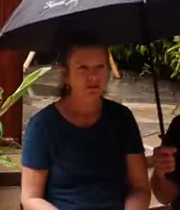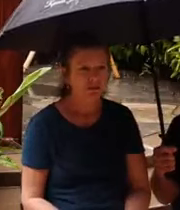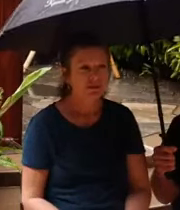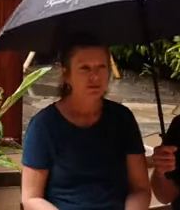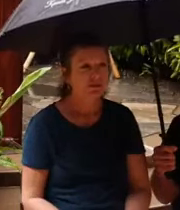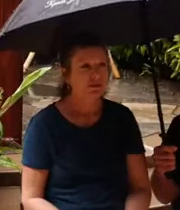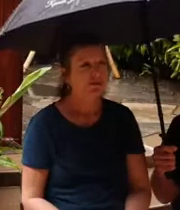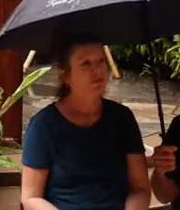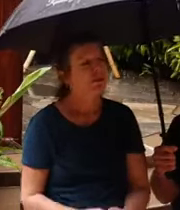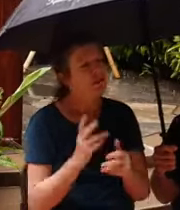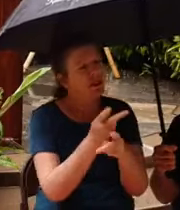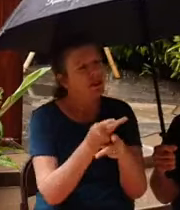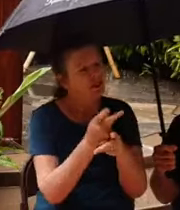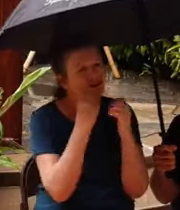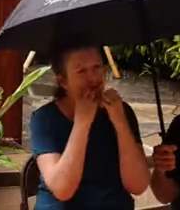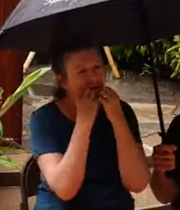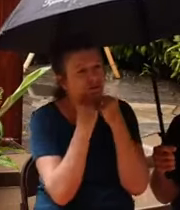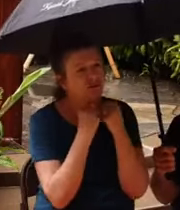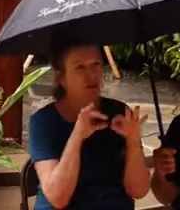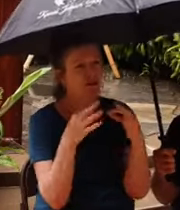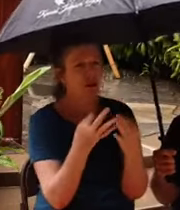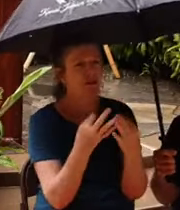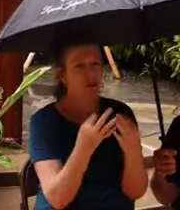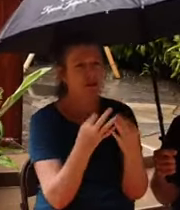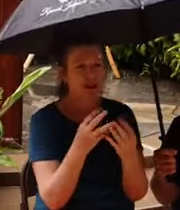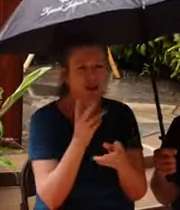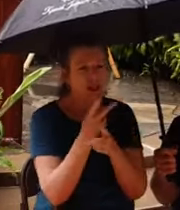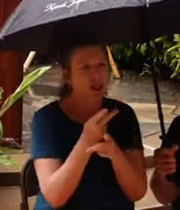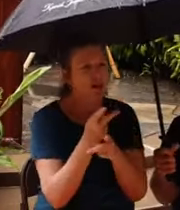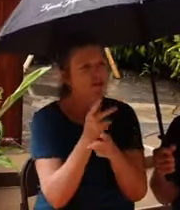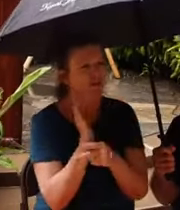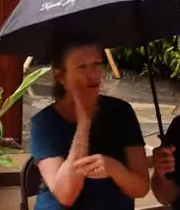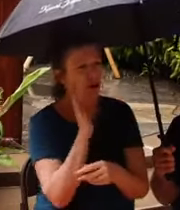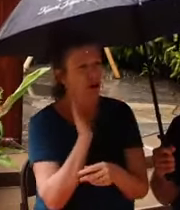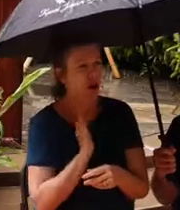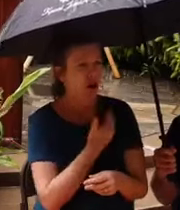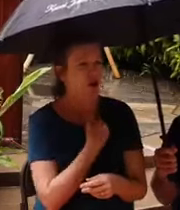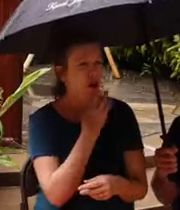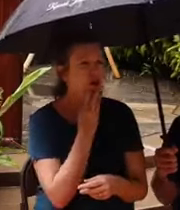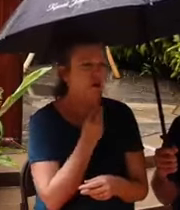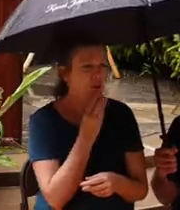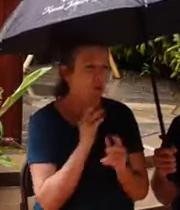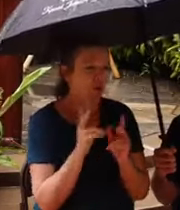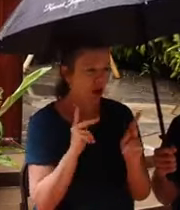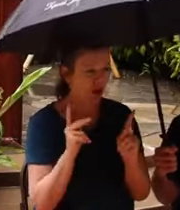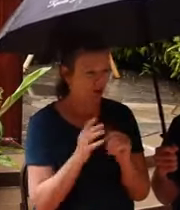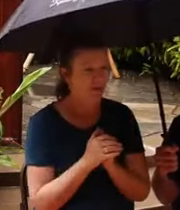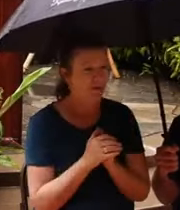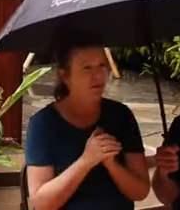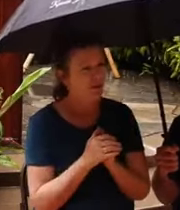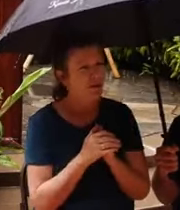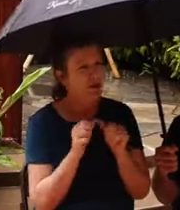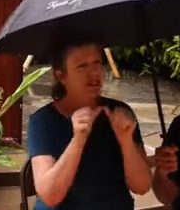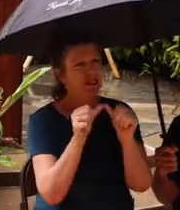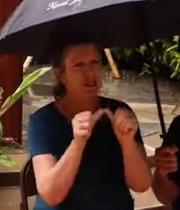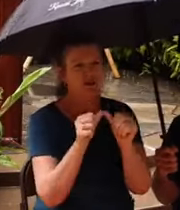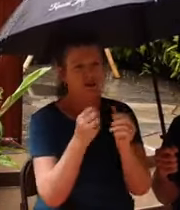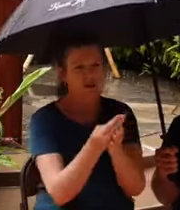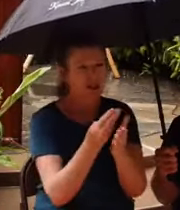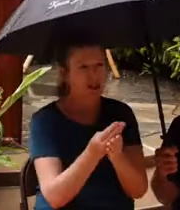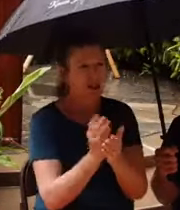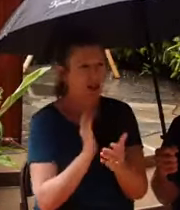Caring for our families means caring for our kupuna. With continued ARPA funding, our Agency